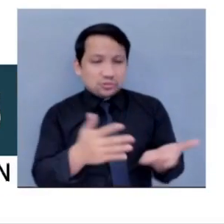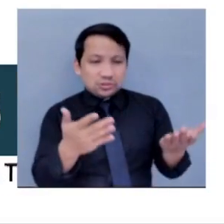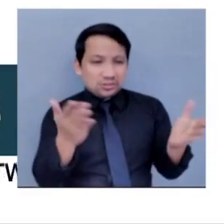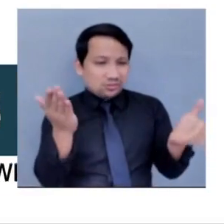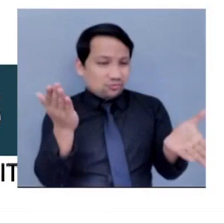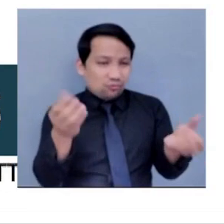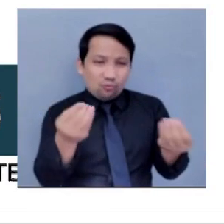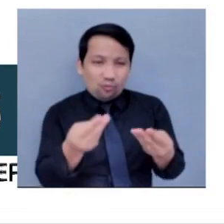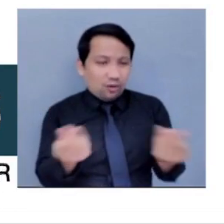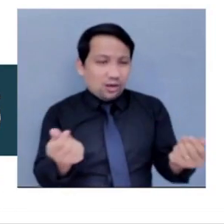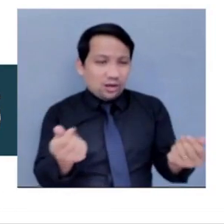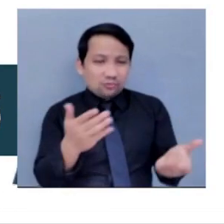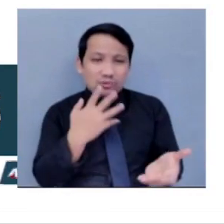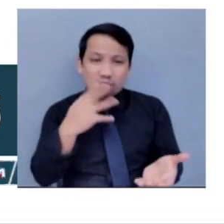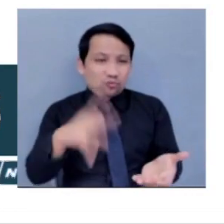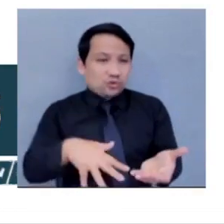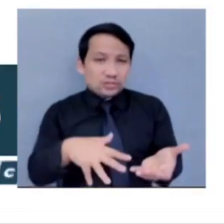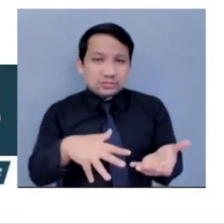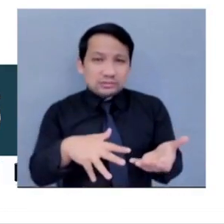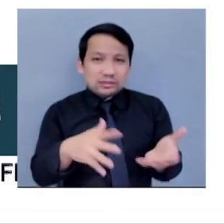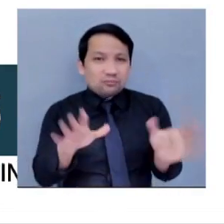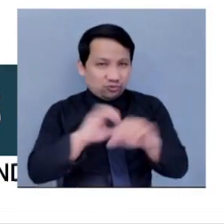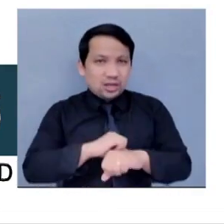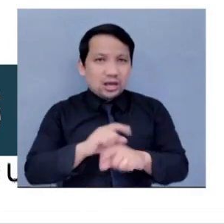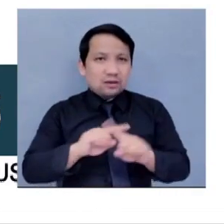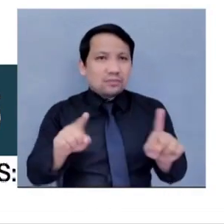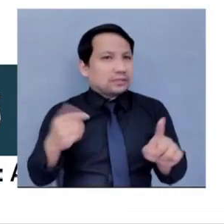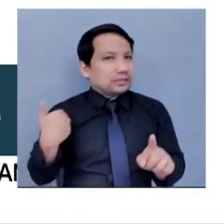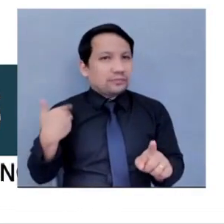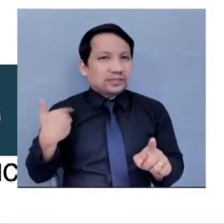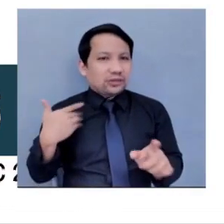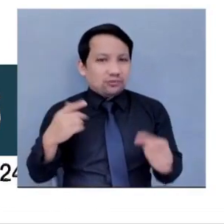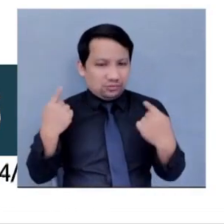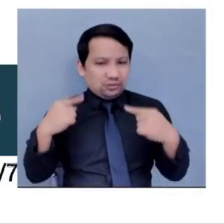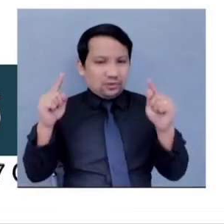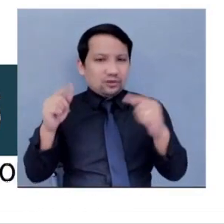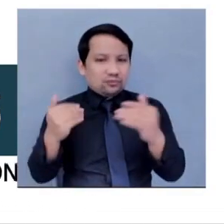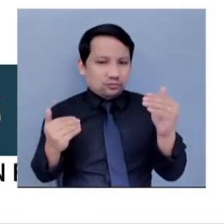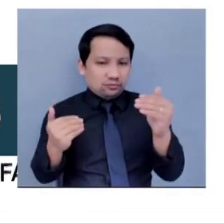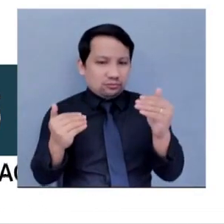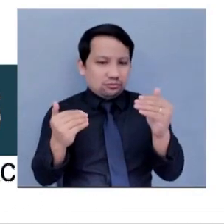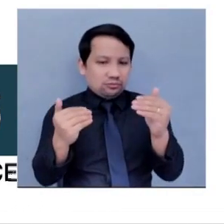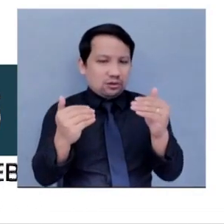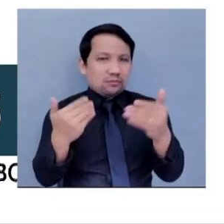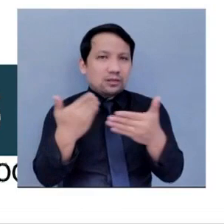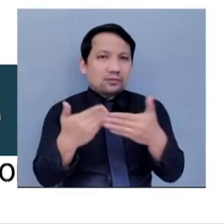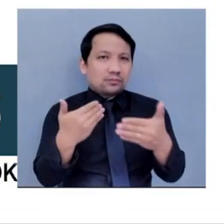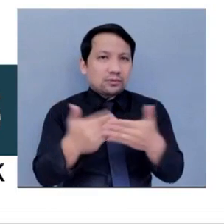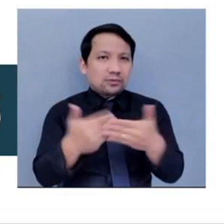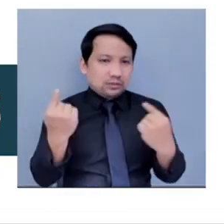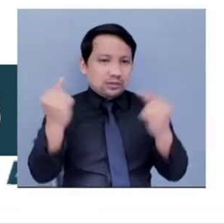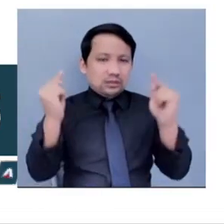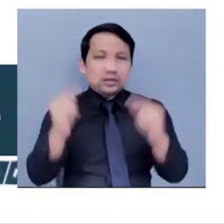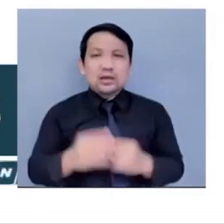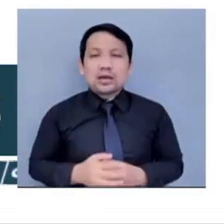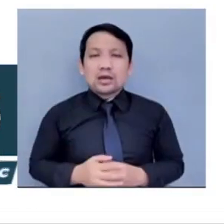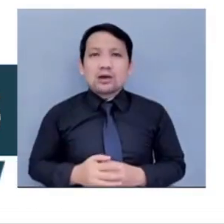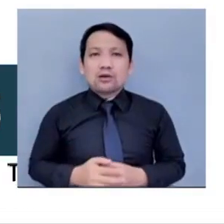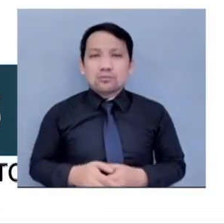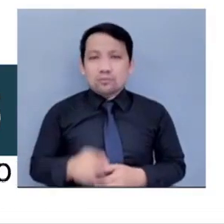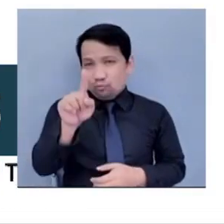not there yet, right? We're just beginning to get there. One last